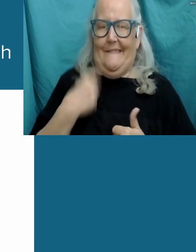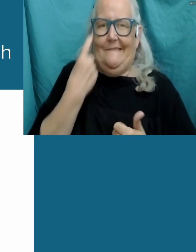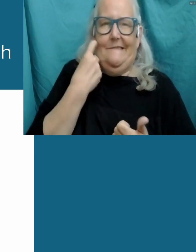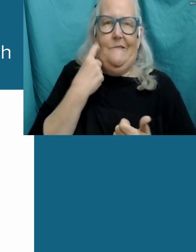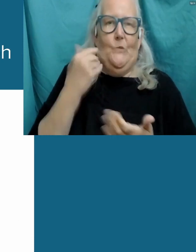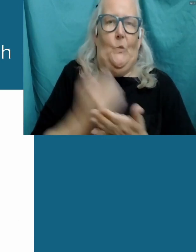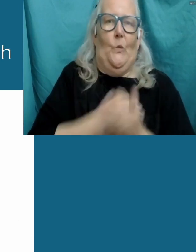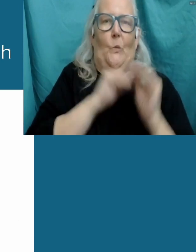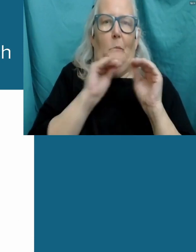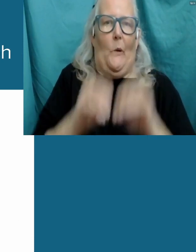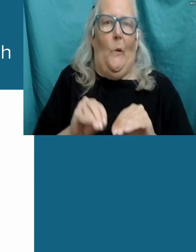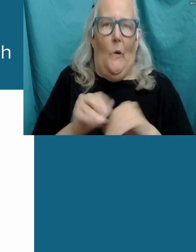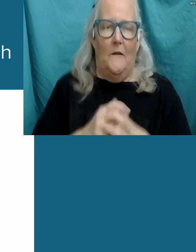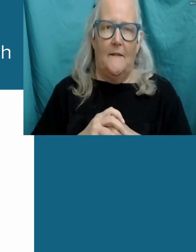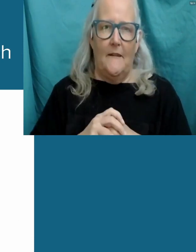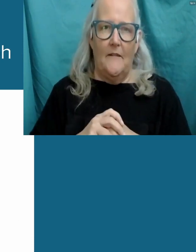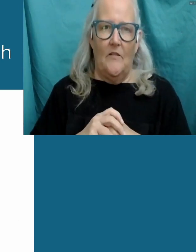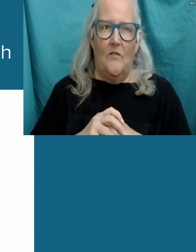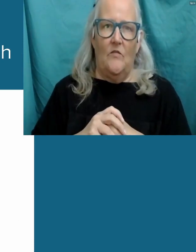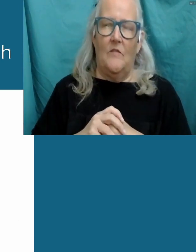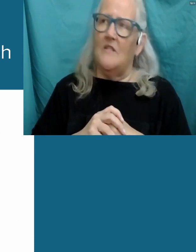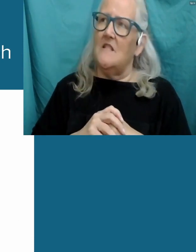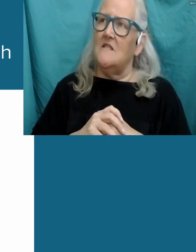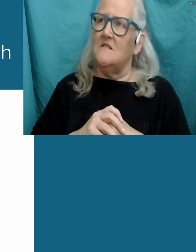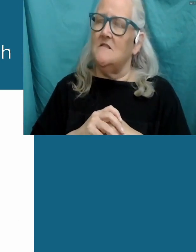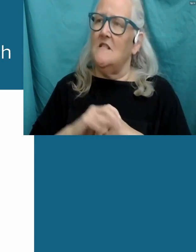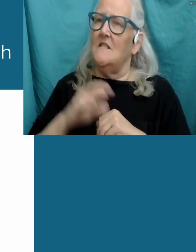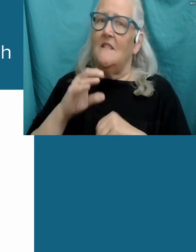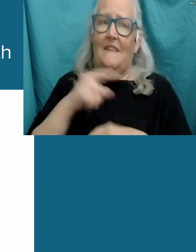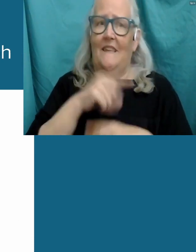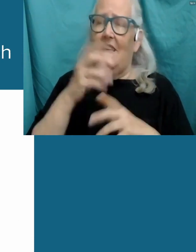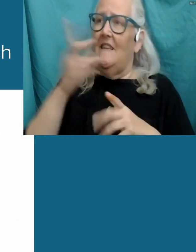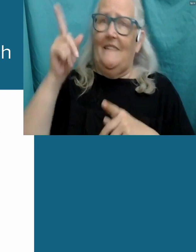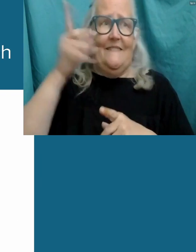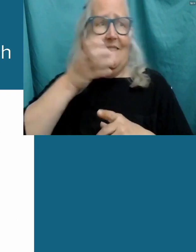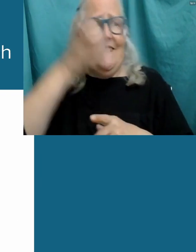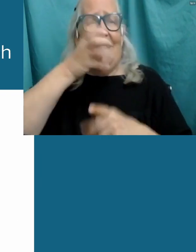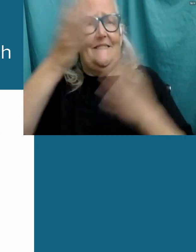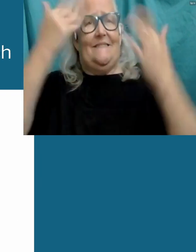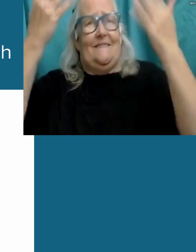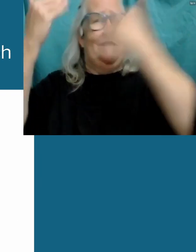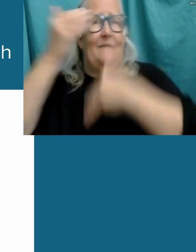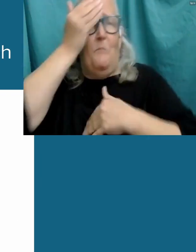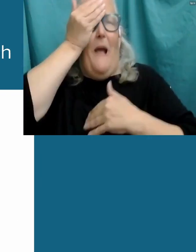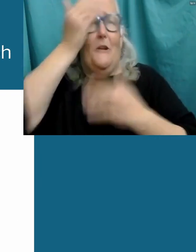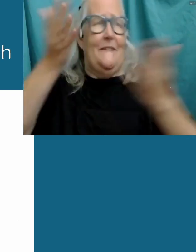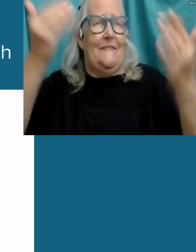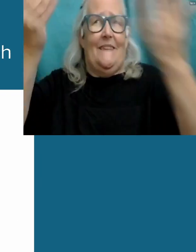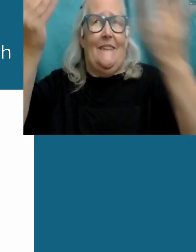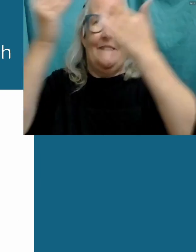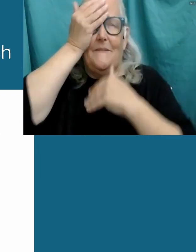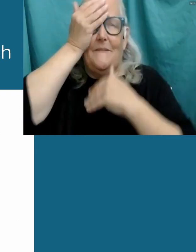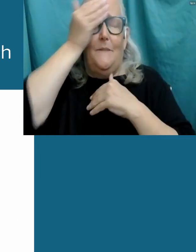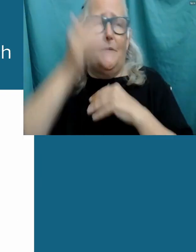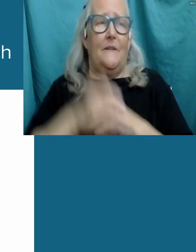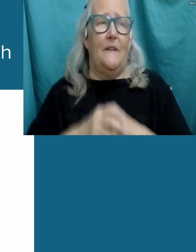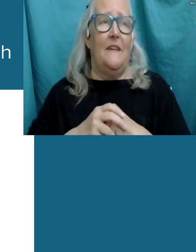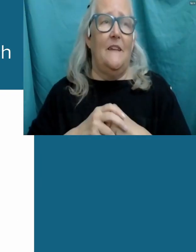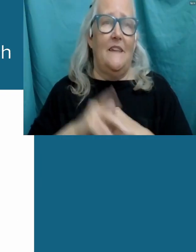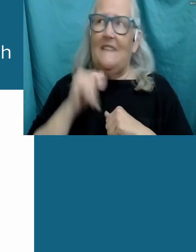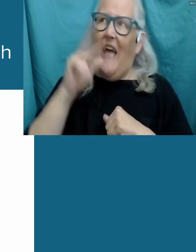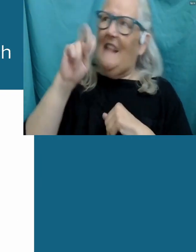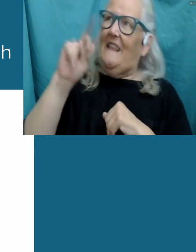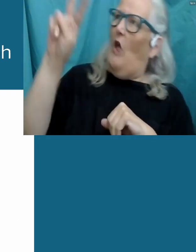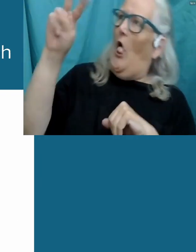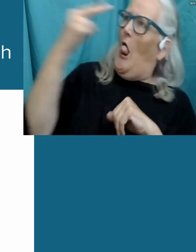"Beware here, come pirates," Sam yells. "Arr!" When Sam doesn't so much as look his way, Agu's shoulders